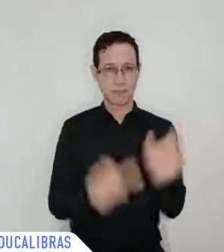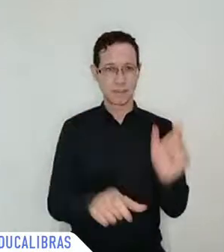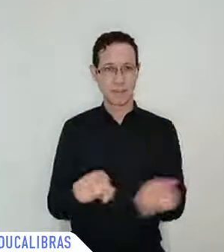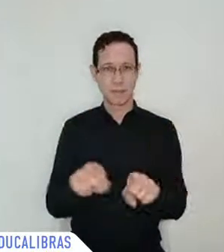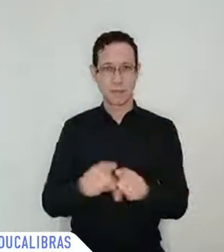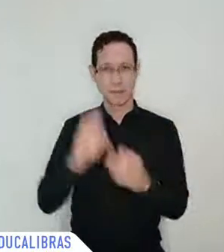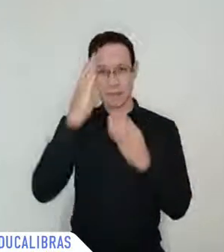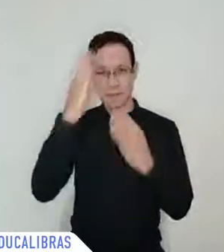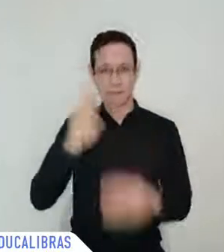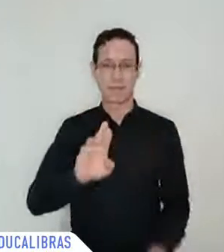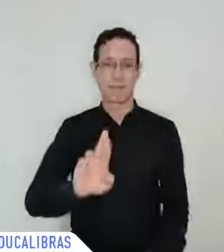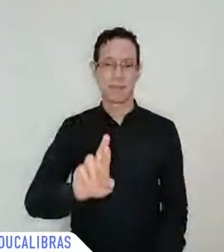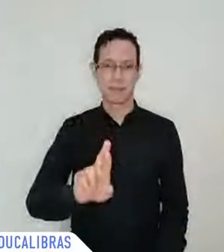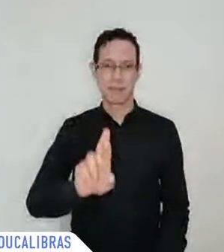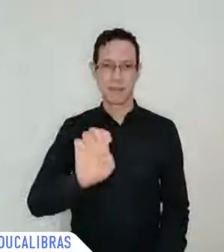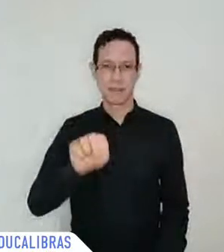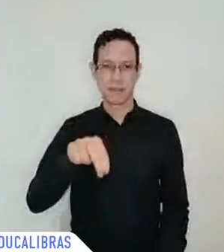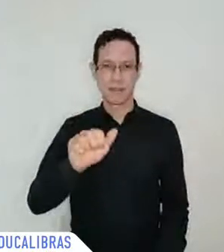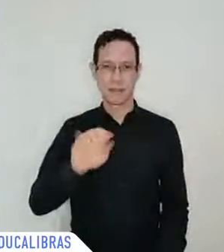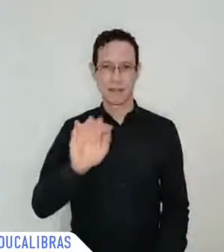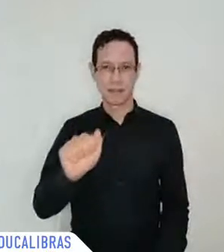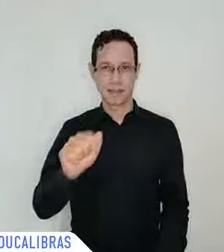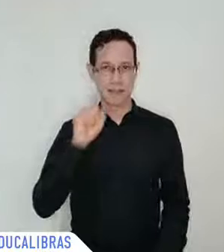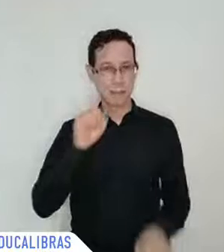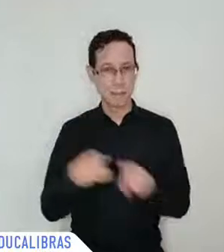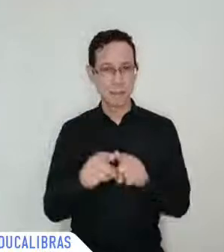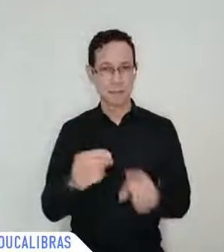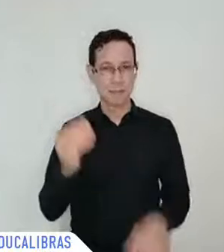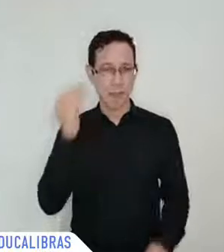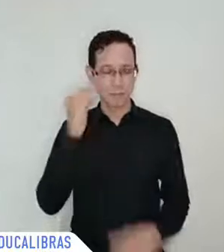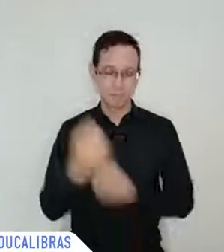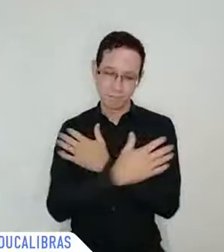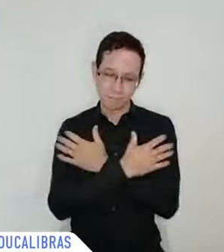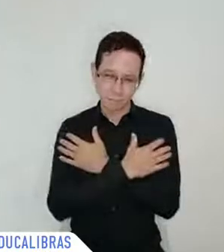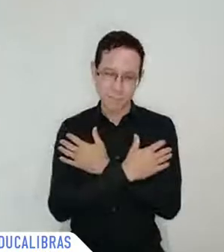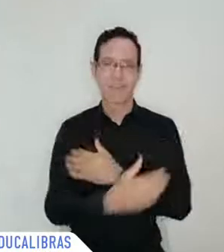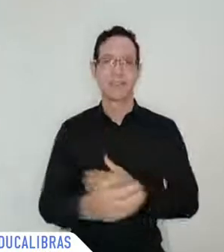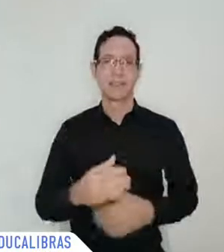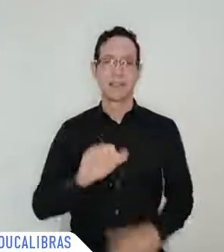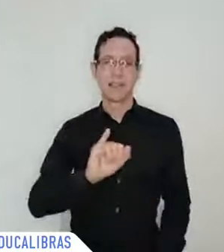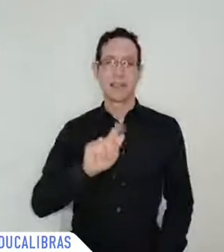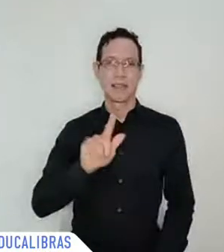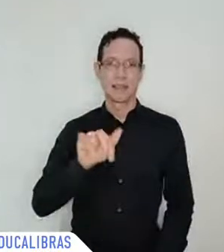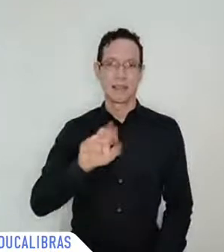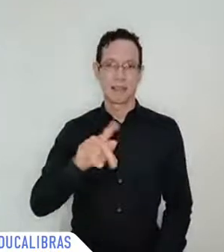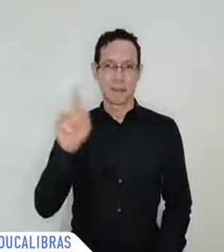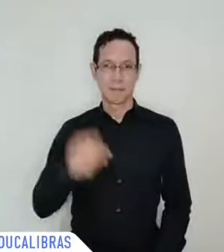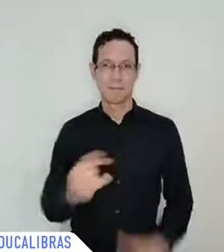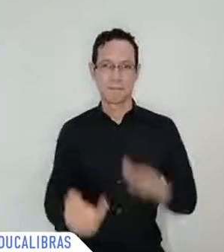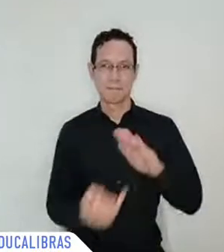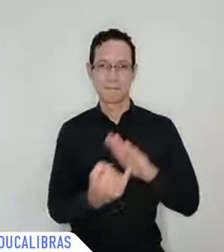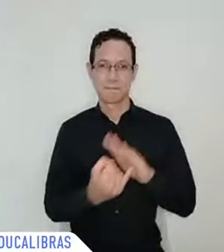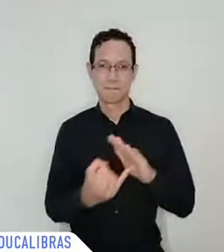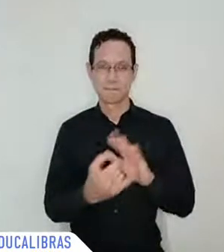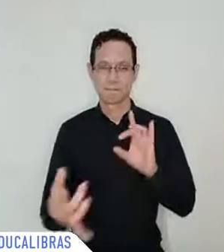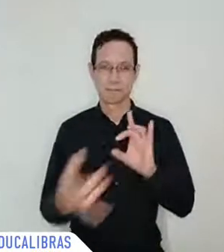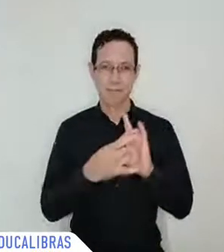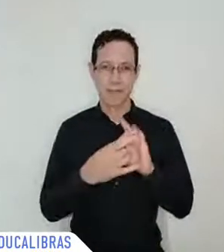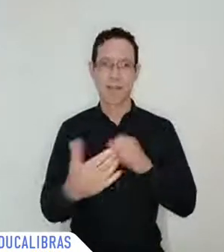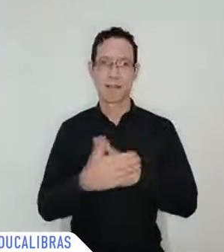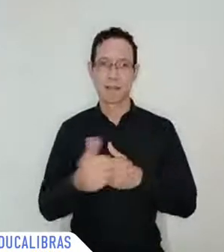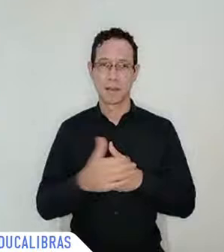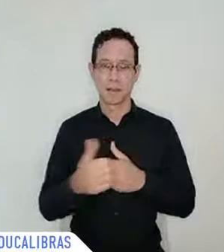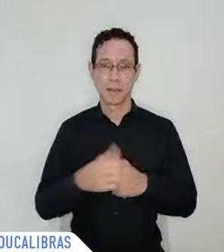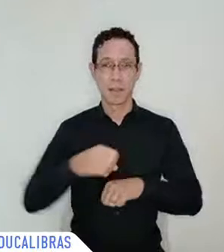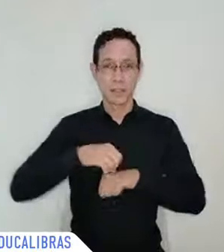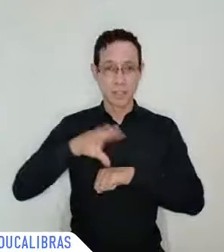communication and information is something that is essential for defending democracy. Renata, I want to